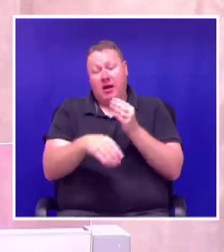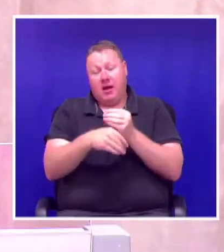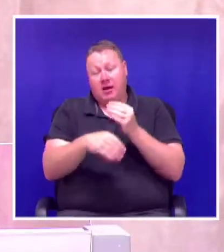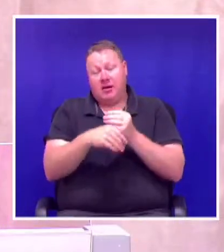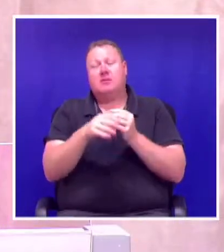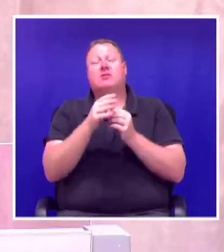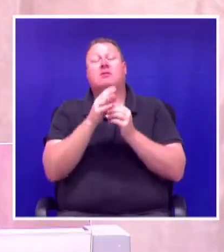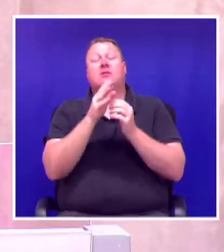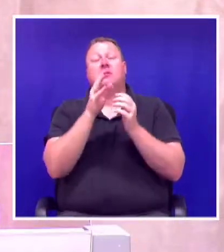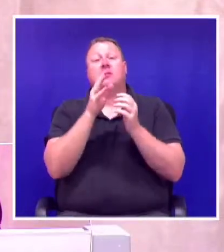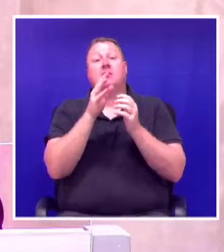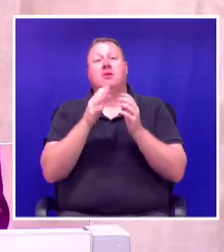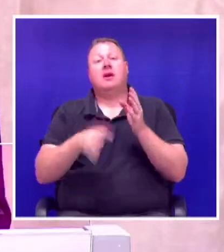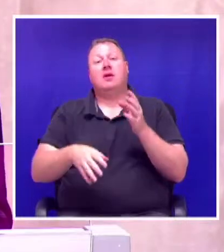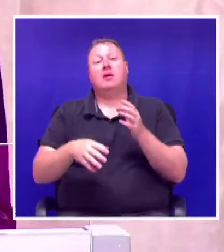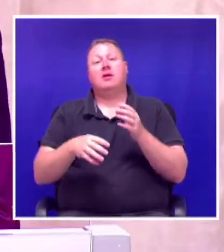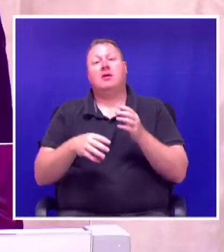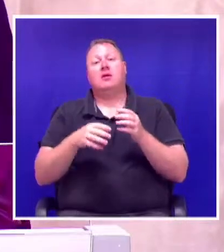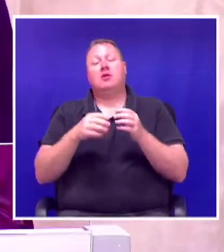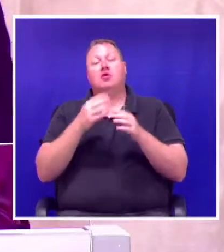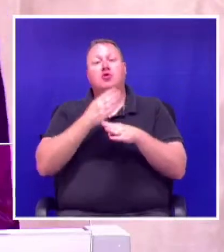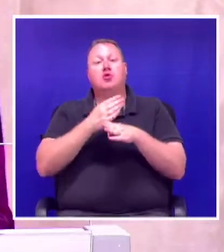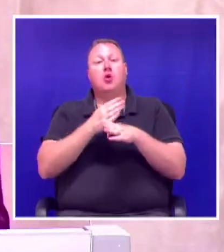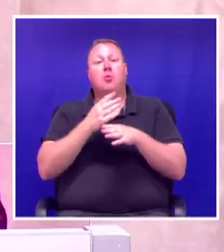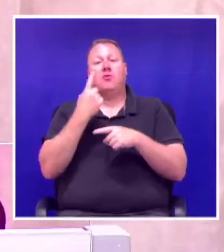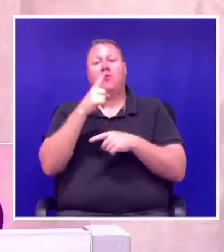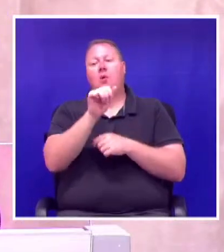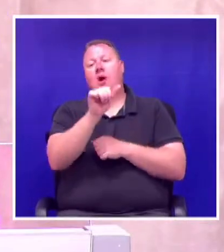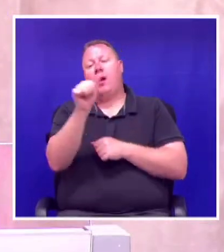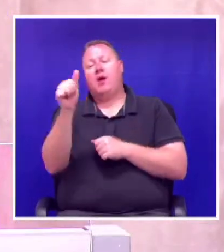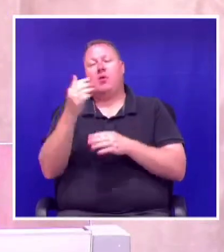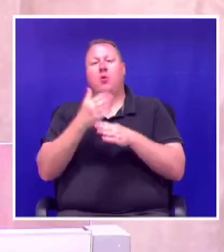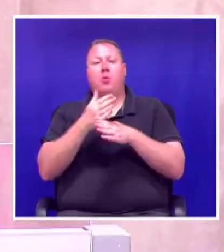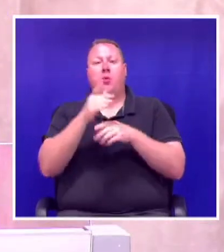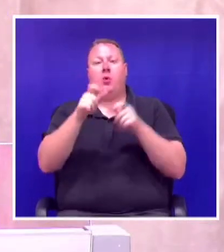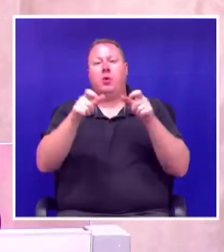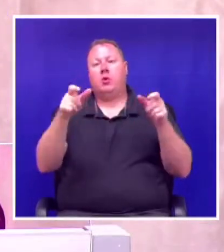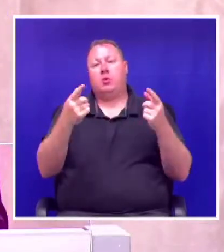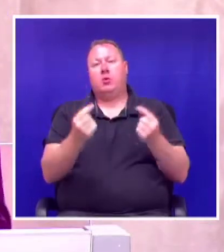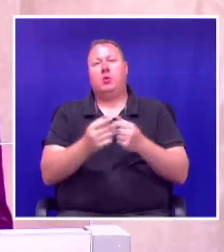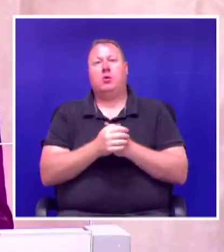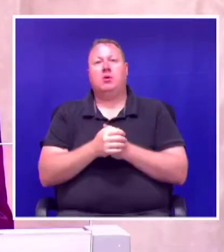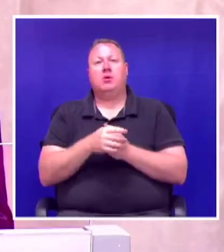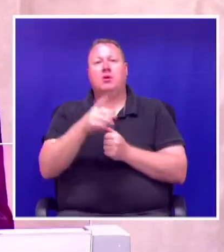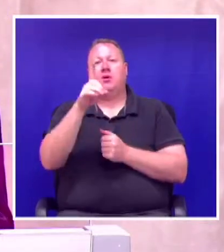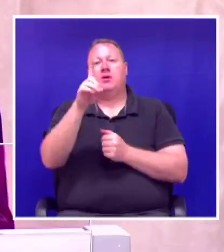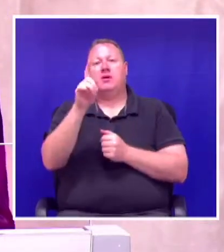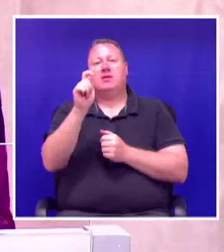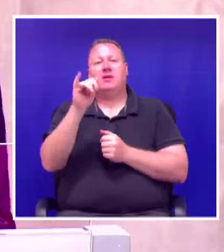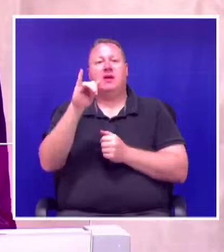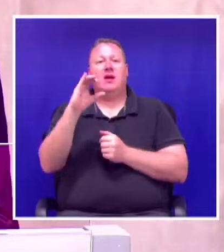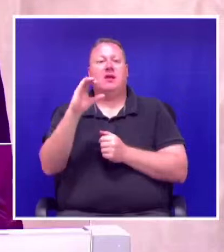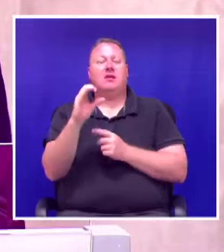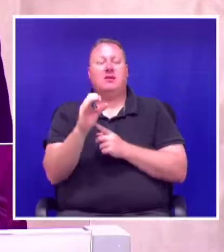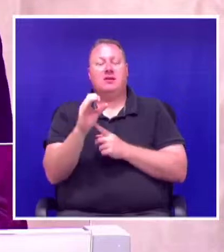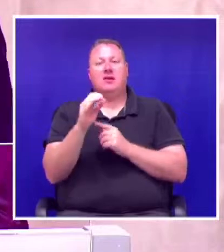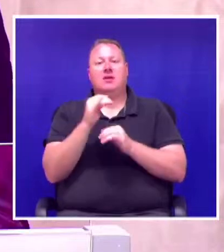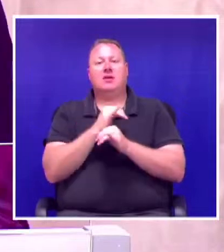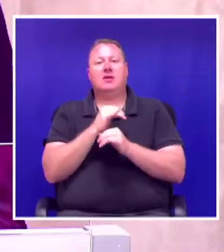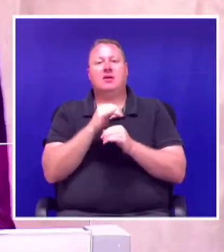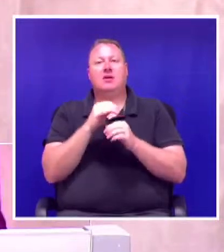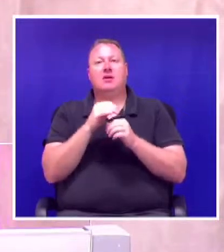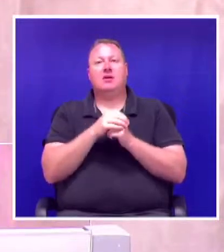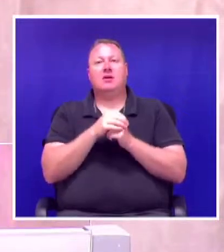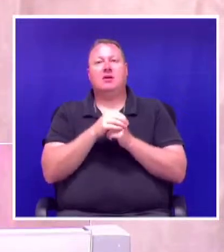farmers. The Industrial Parks Revitalization Program, led by DTIC in collaboration with the National